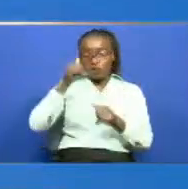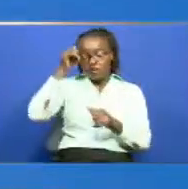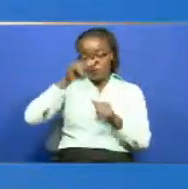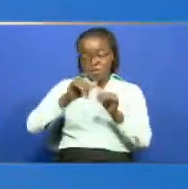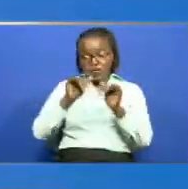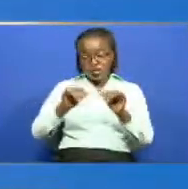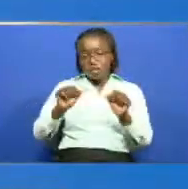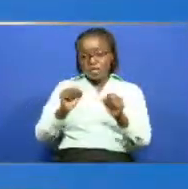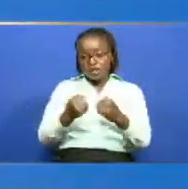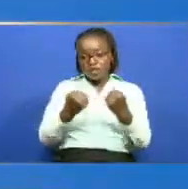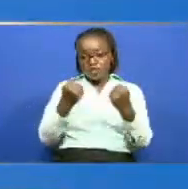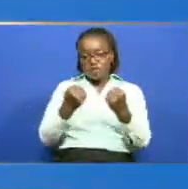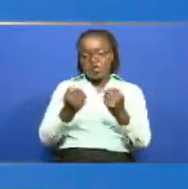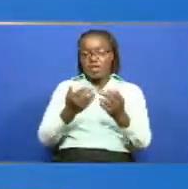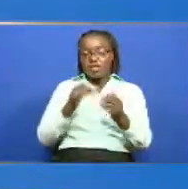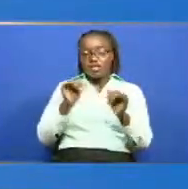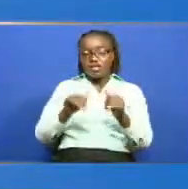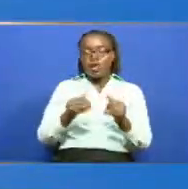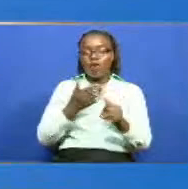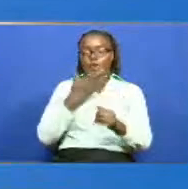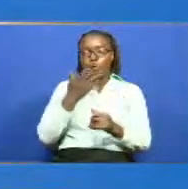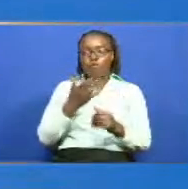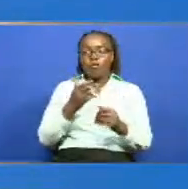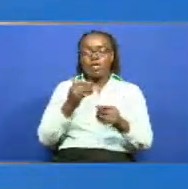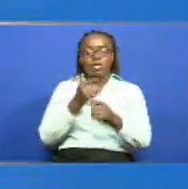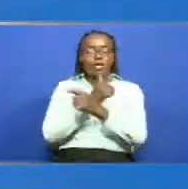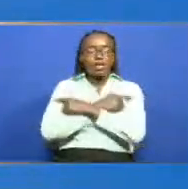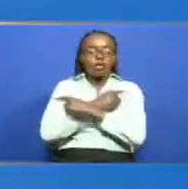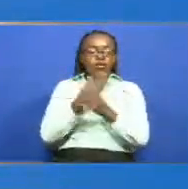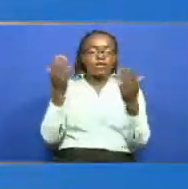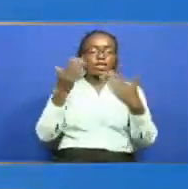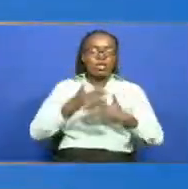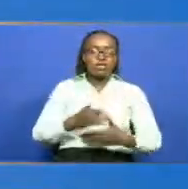stay safe, stay warm, and have a lovely night.